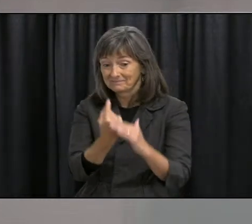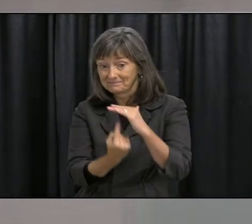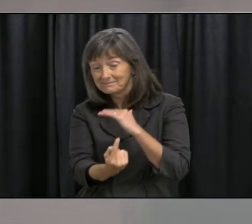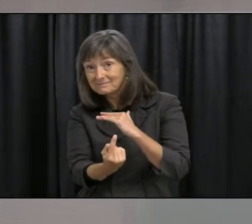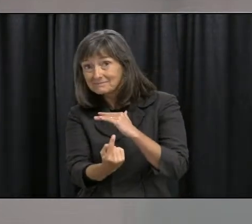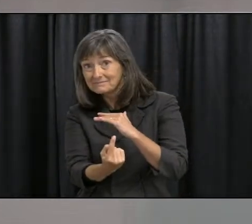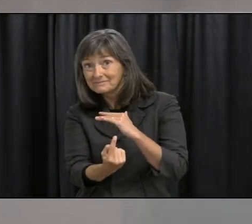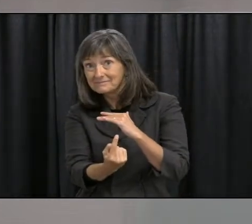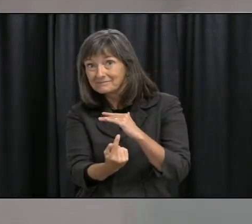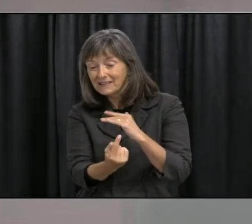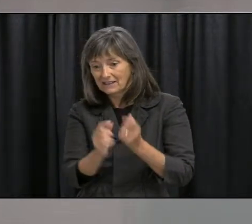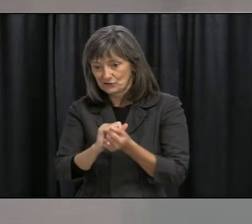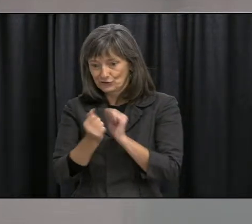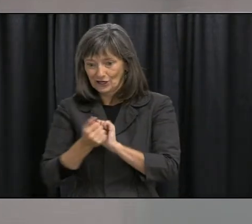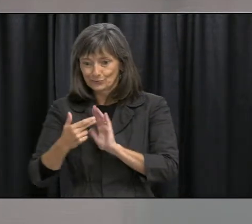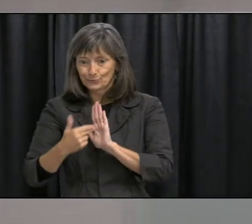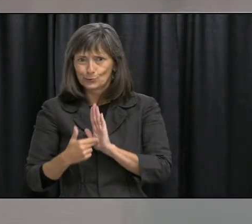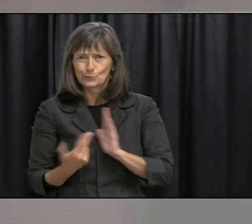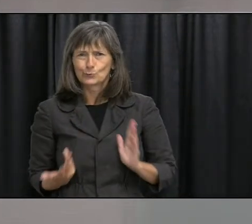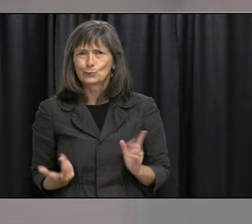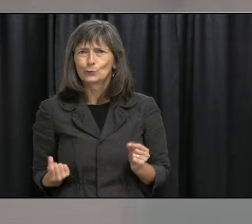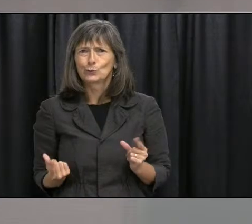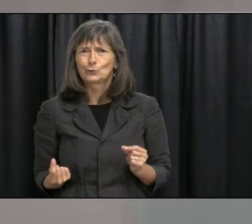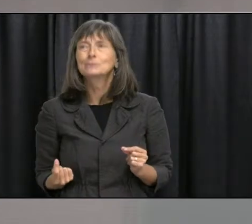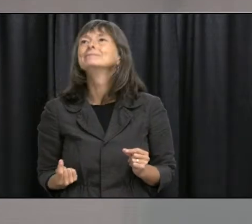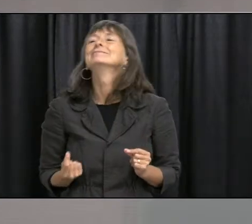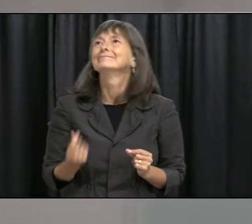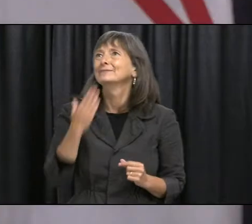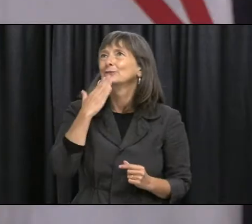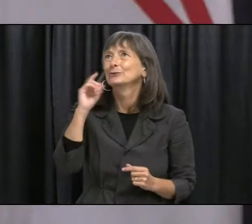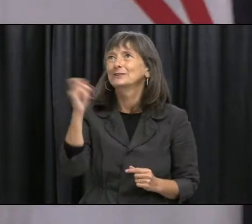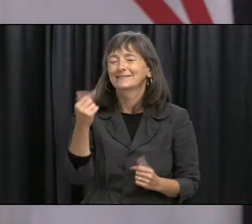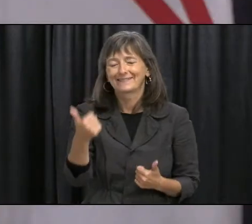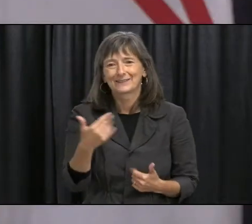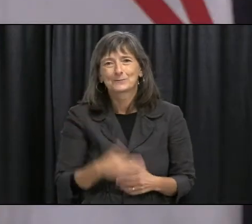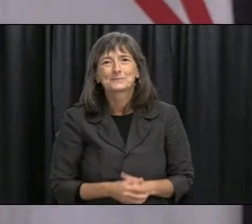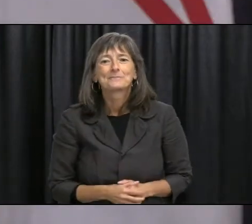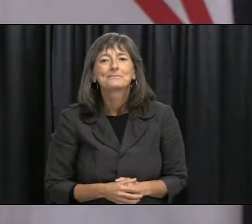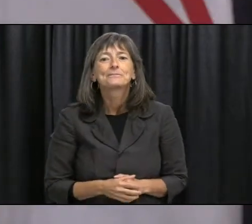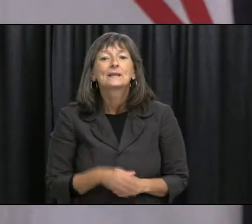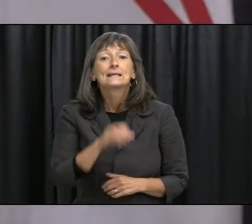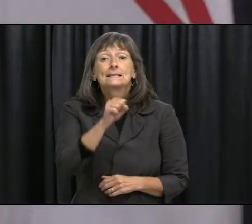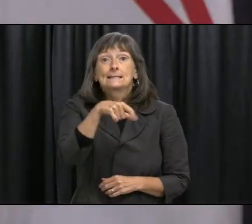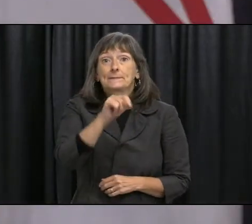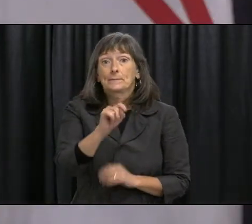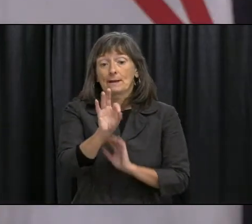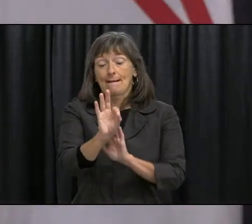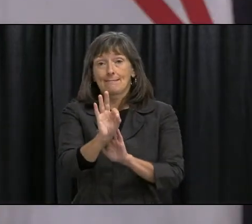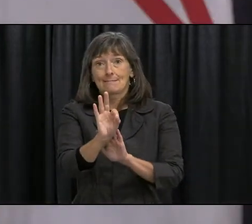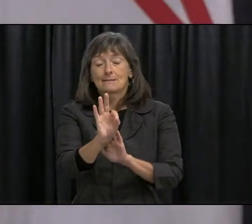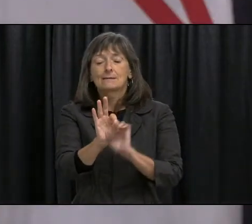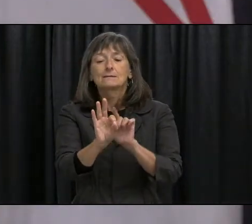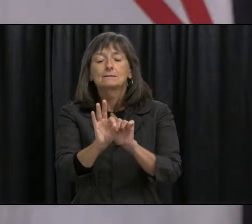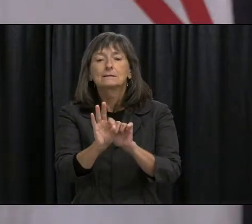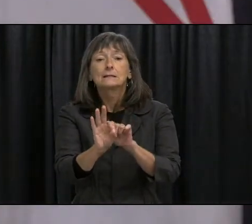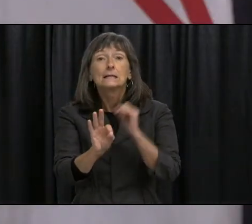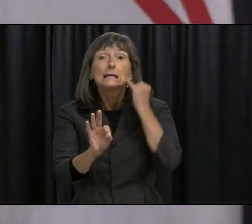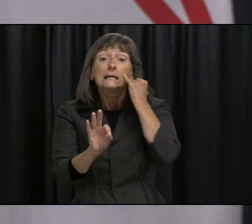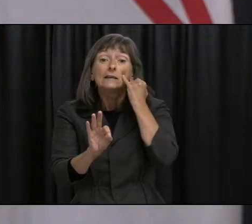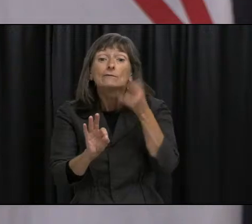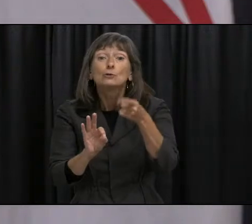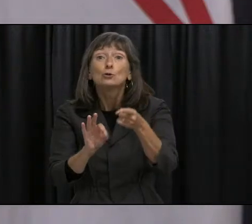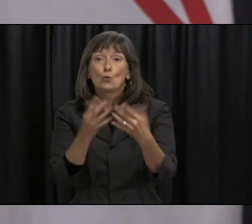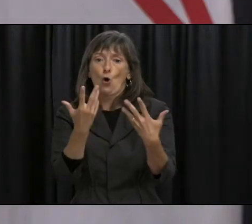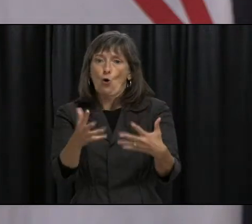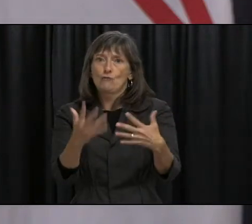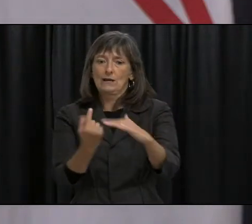this change happens, what happens to those workers? Yes, thanks. That's a good question. So on September 9th, anyone who is day